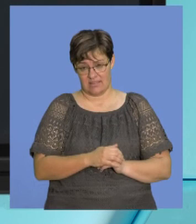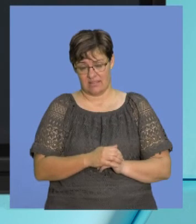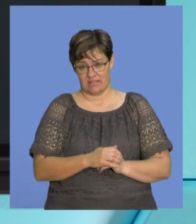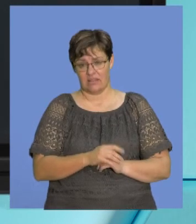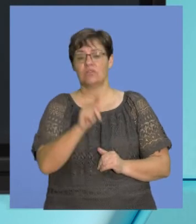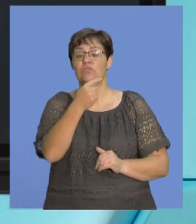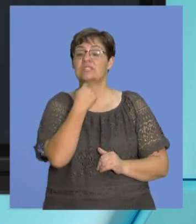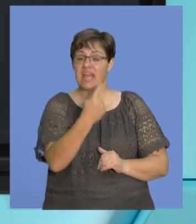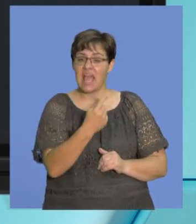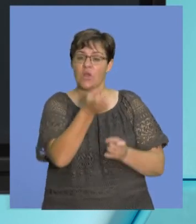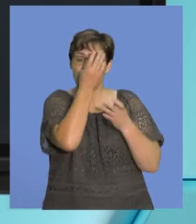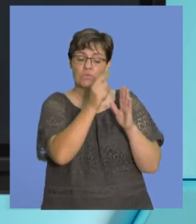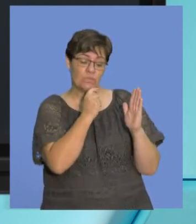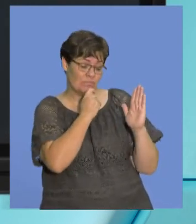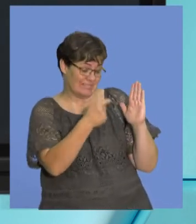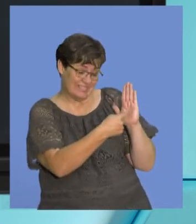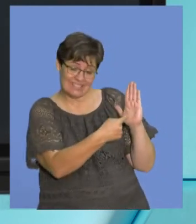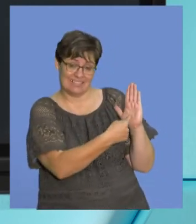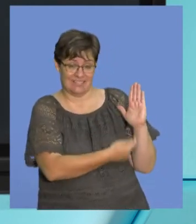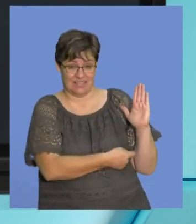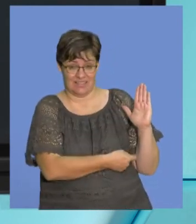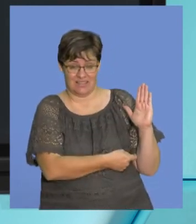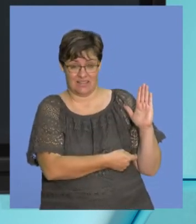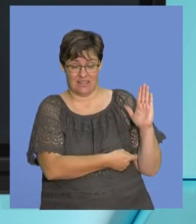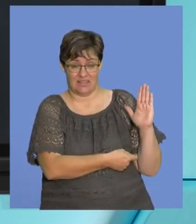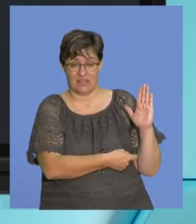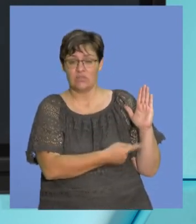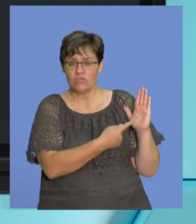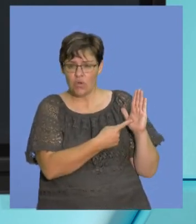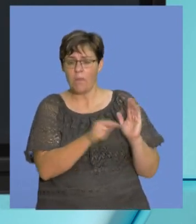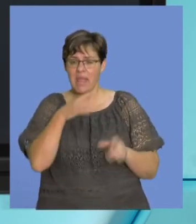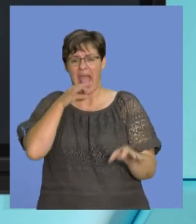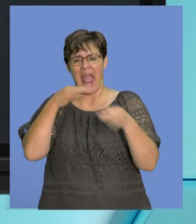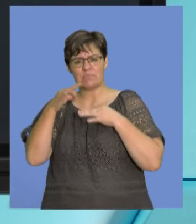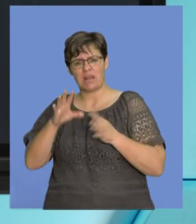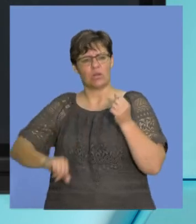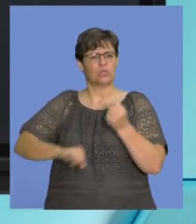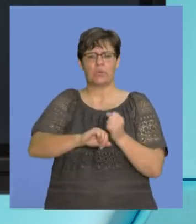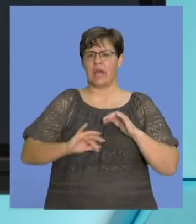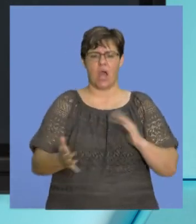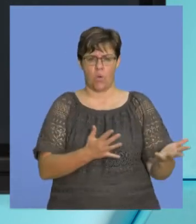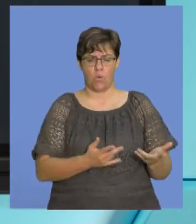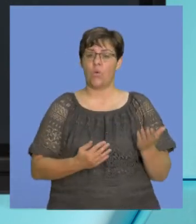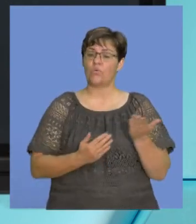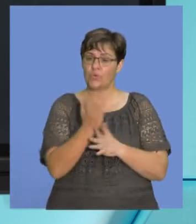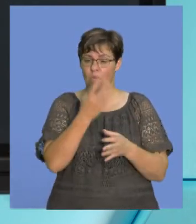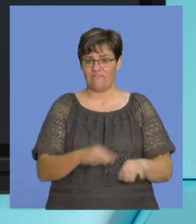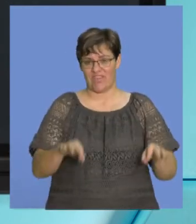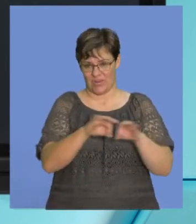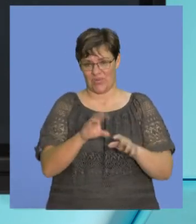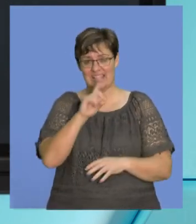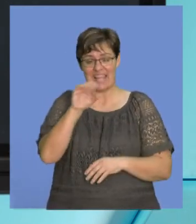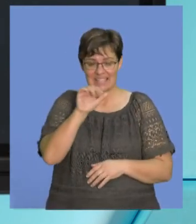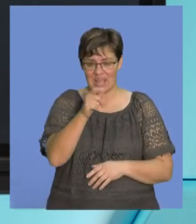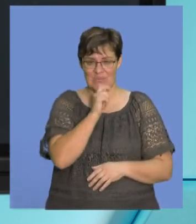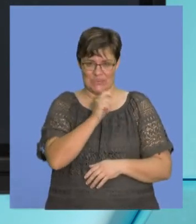to data. The question says using information. So how do you support your descriptions of that trend?